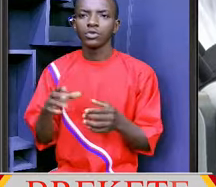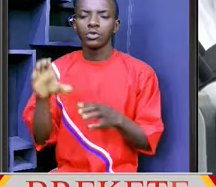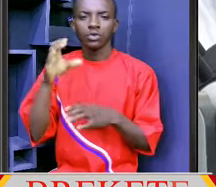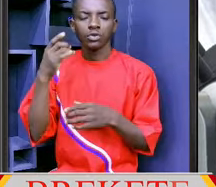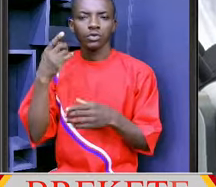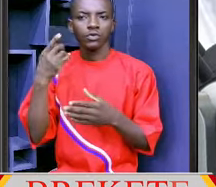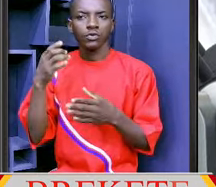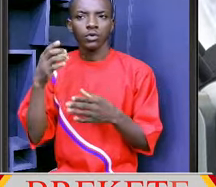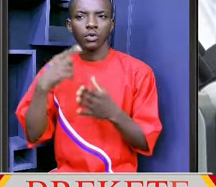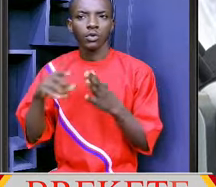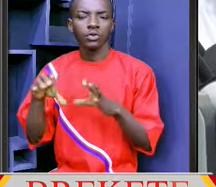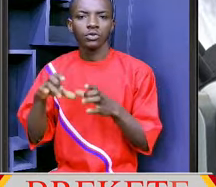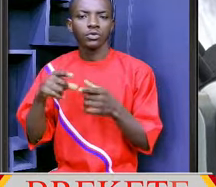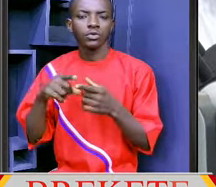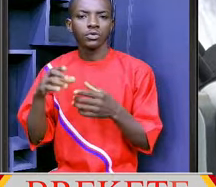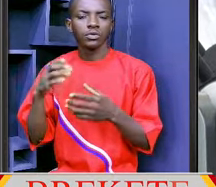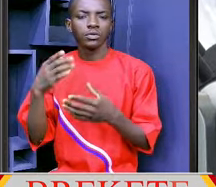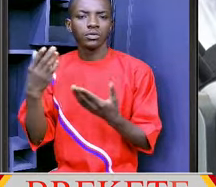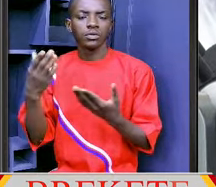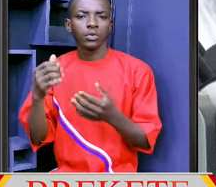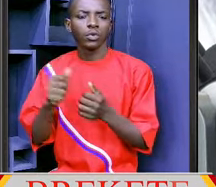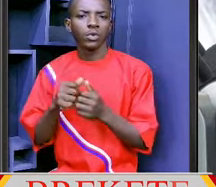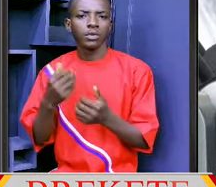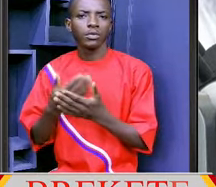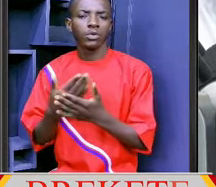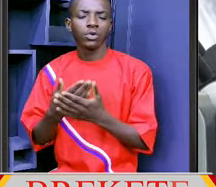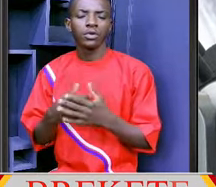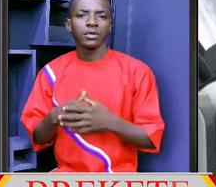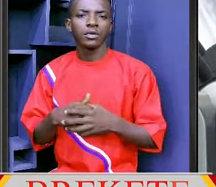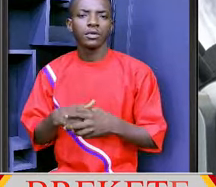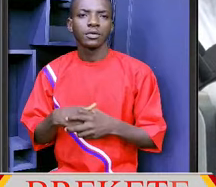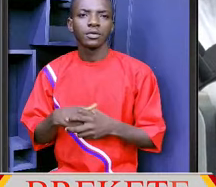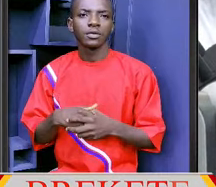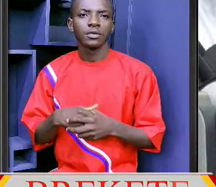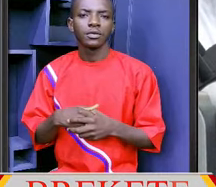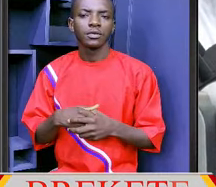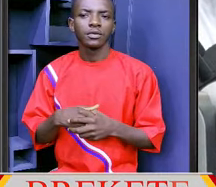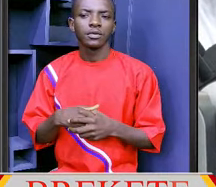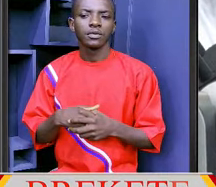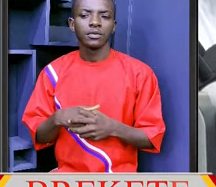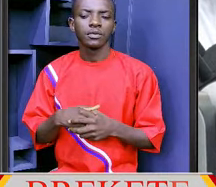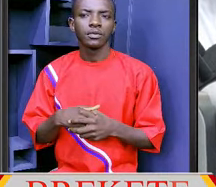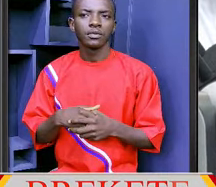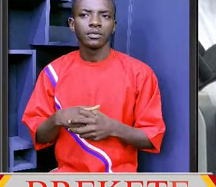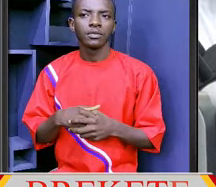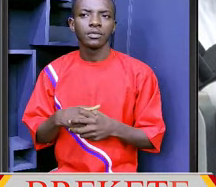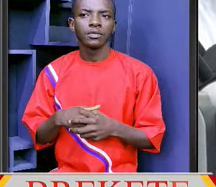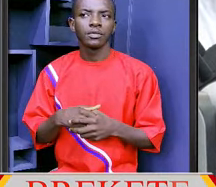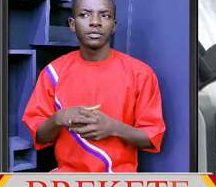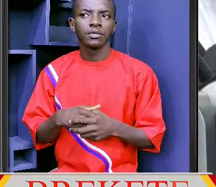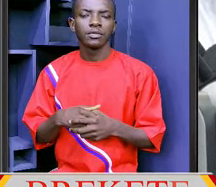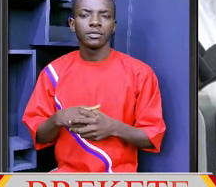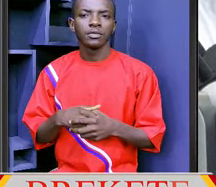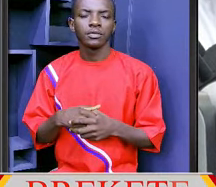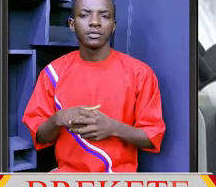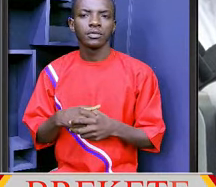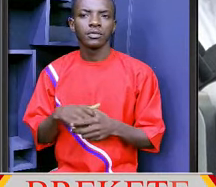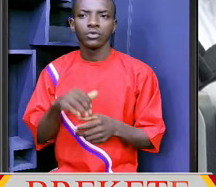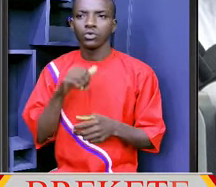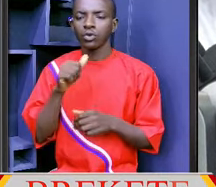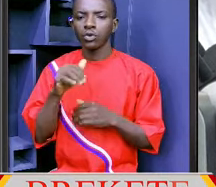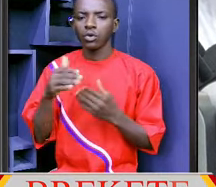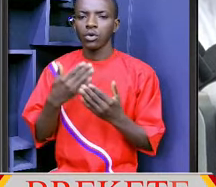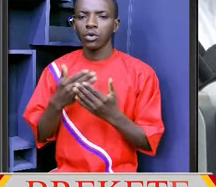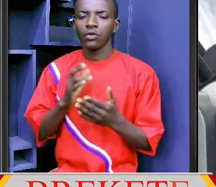look for waiting to do with money. I don't know whether not all of us have it now. Not all of us. When I know they work